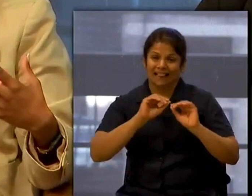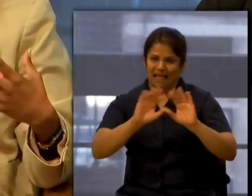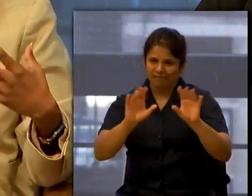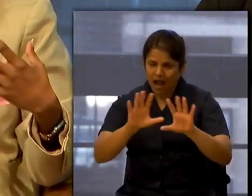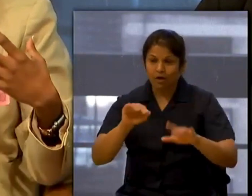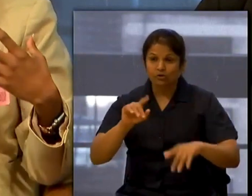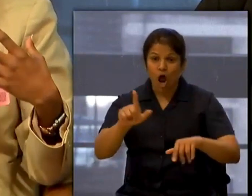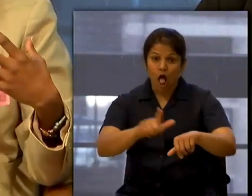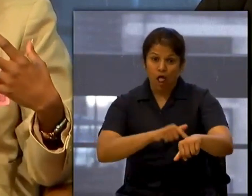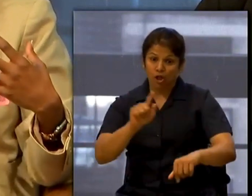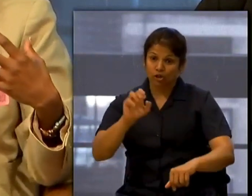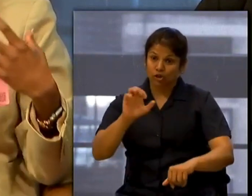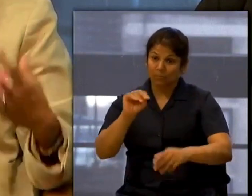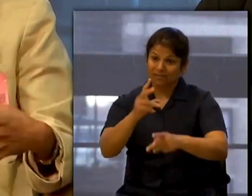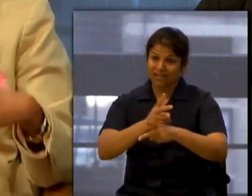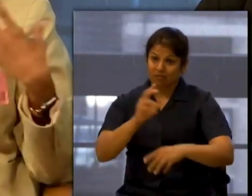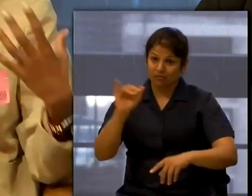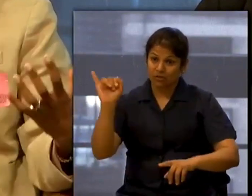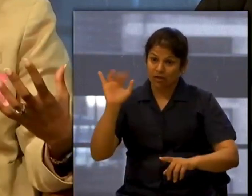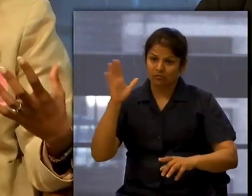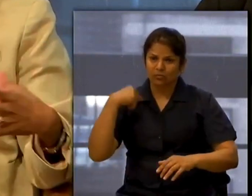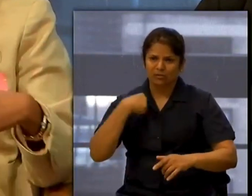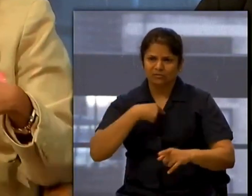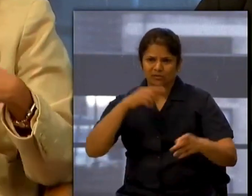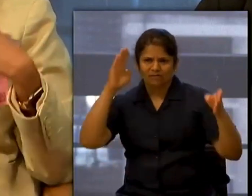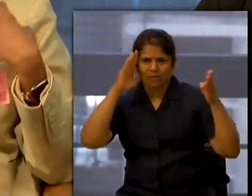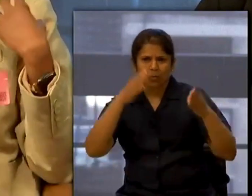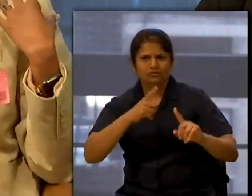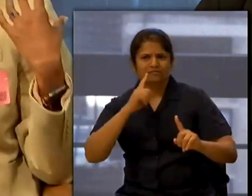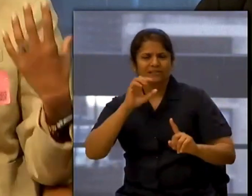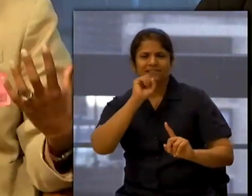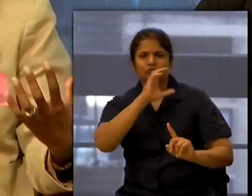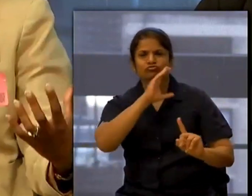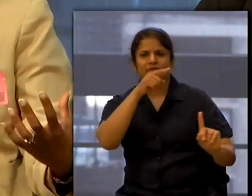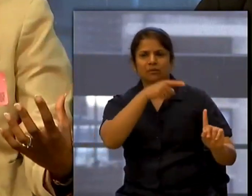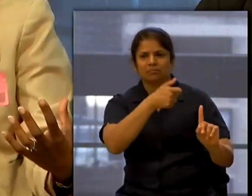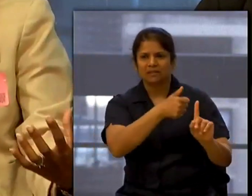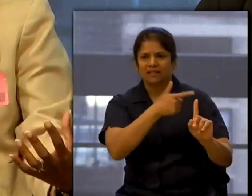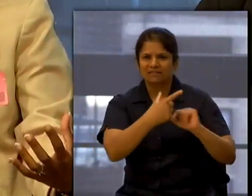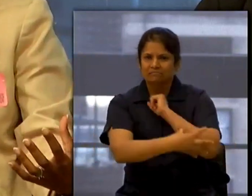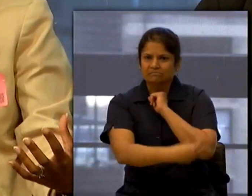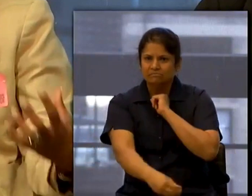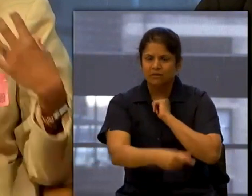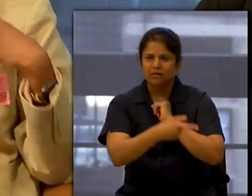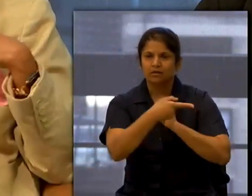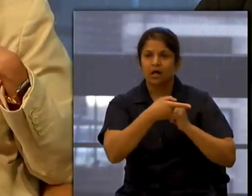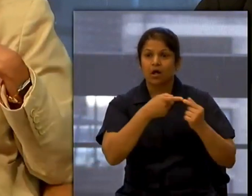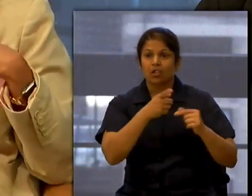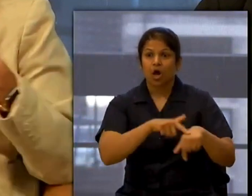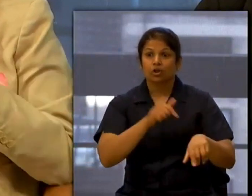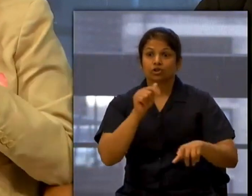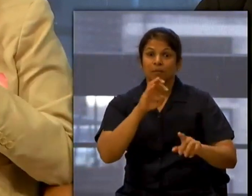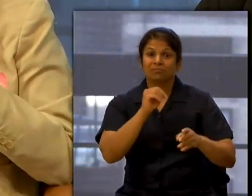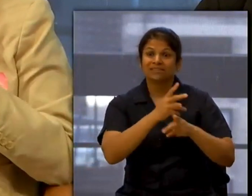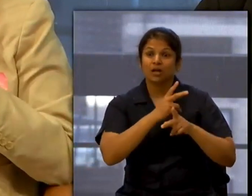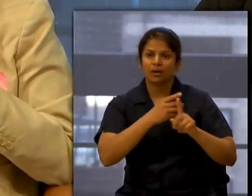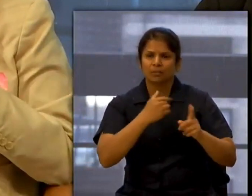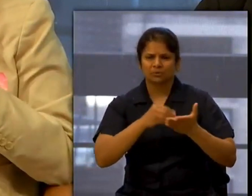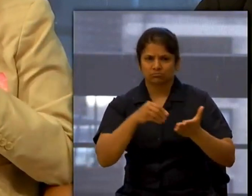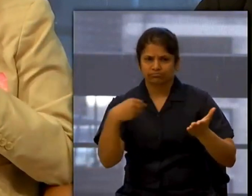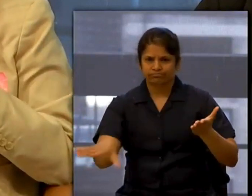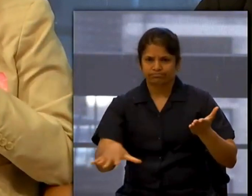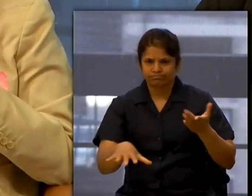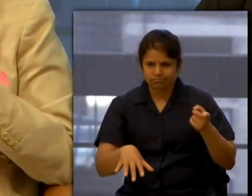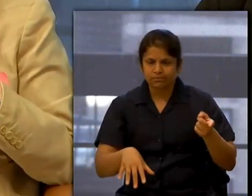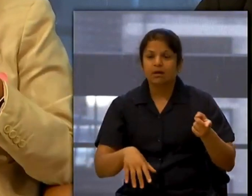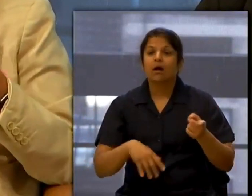on seniors in poverty or close to the poverty level, long-term care insurance is often very expensive. But with that said,